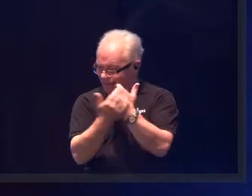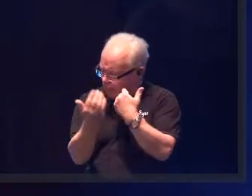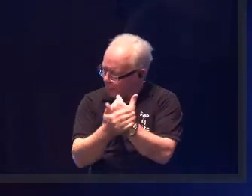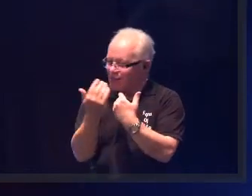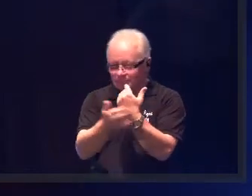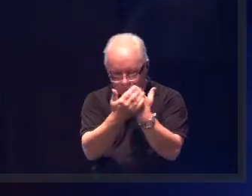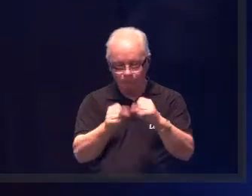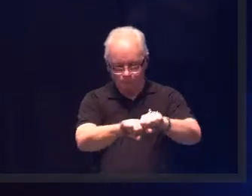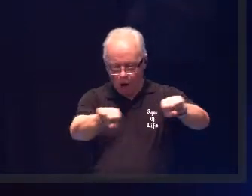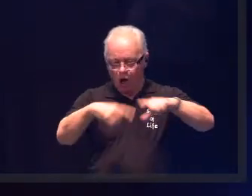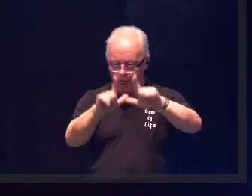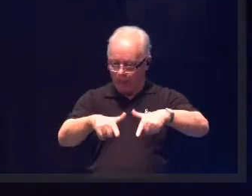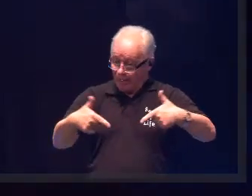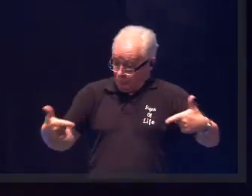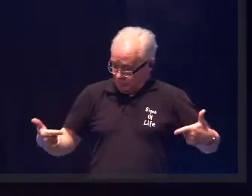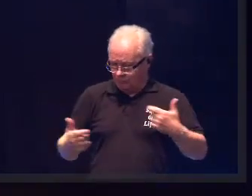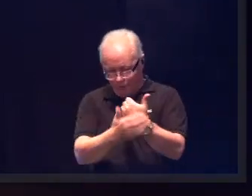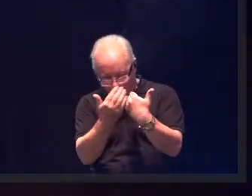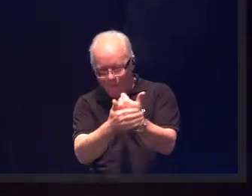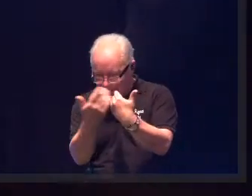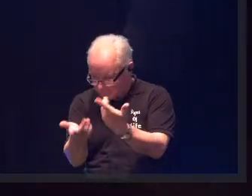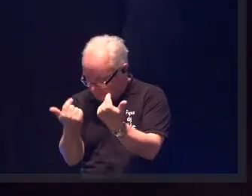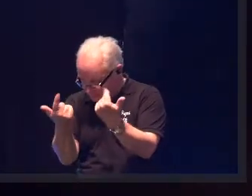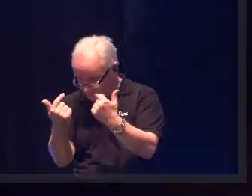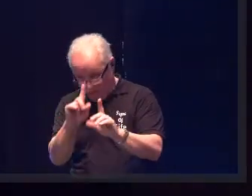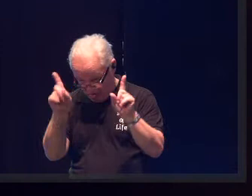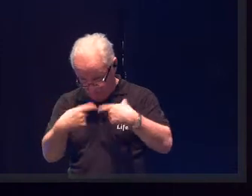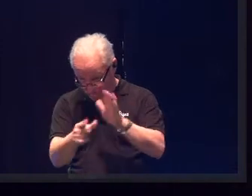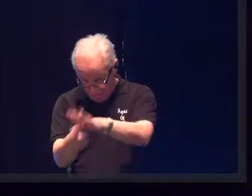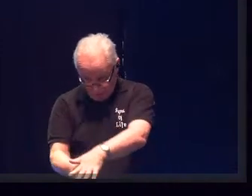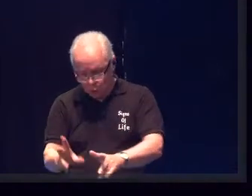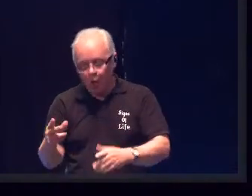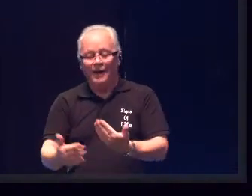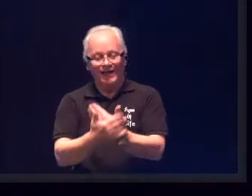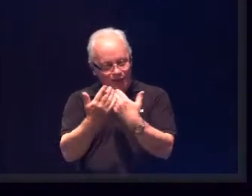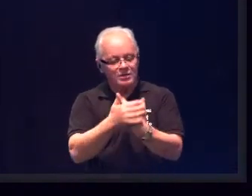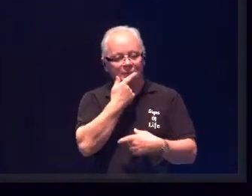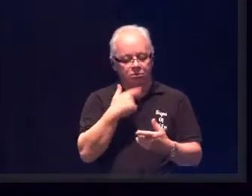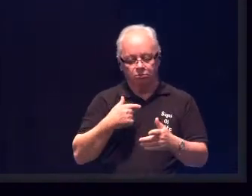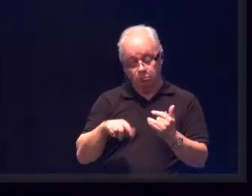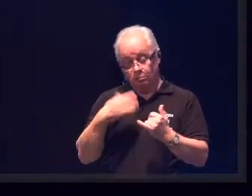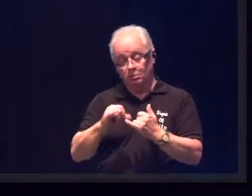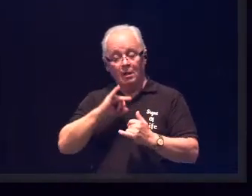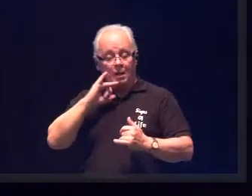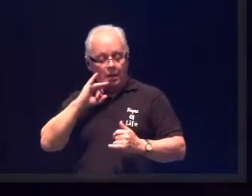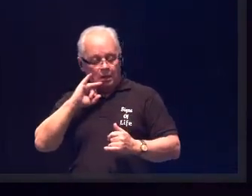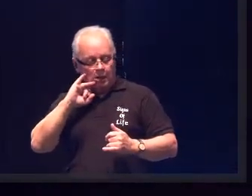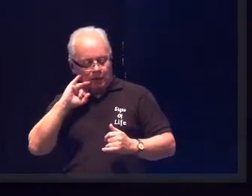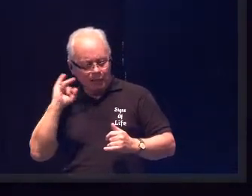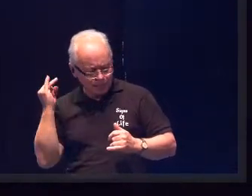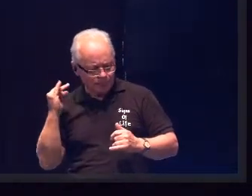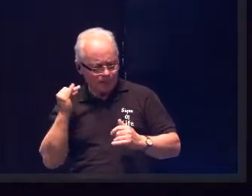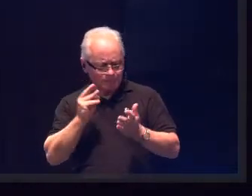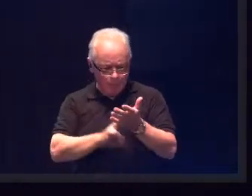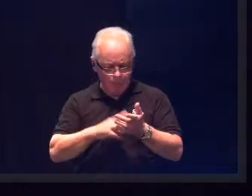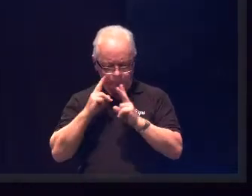Last month we looked at excellence as our spirit. It's time for us to arise and shine, to stand up and stand out. And this